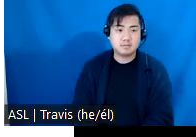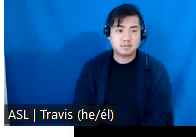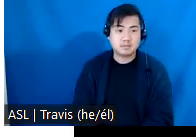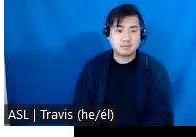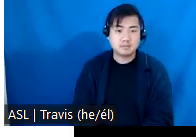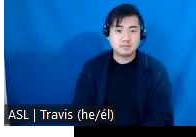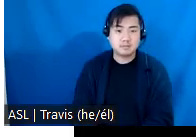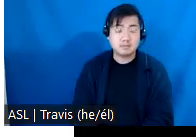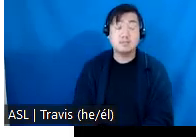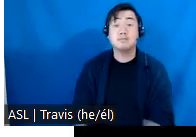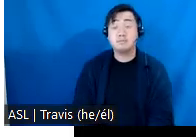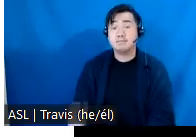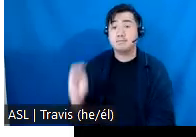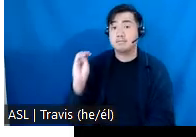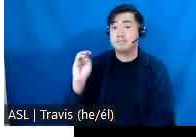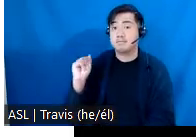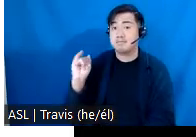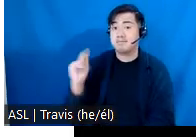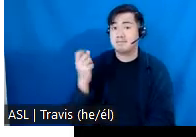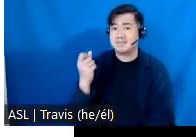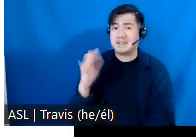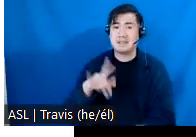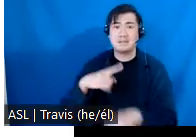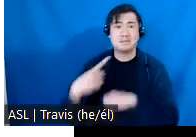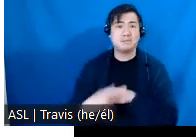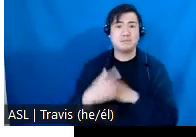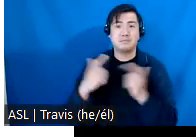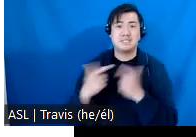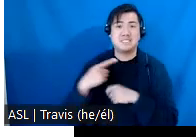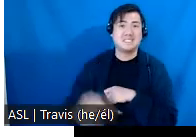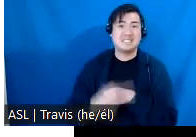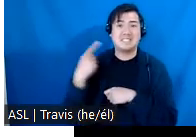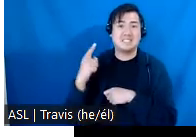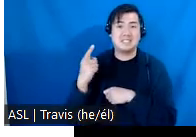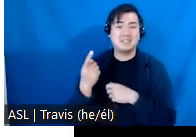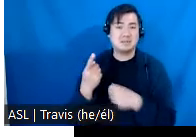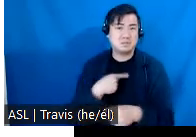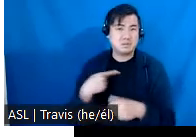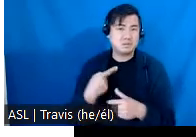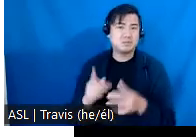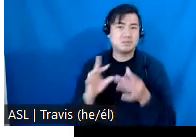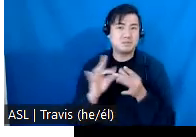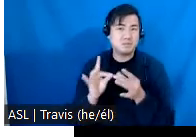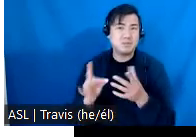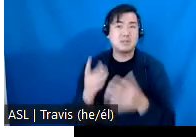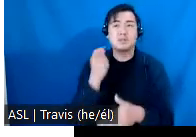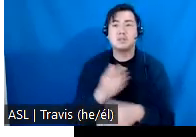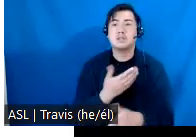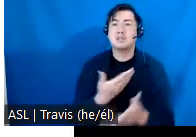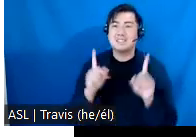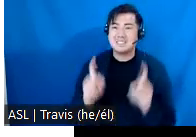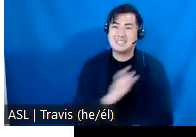So May 11th is the big day that we keep talking about. Again, we have testing clinics closing on May